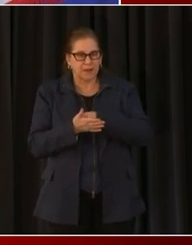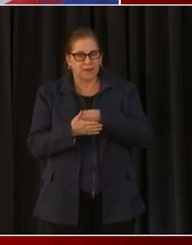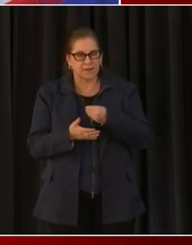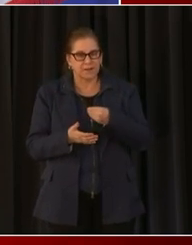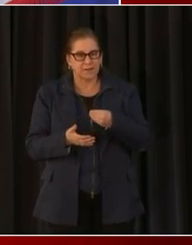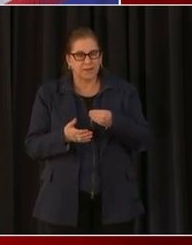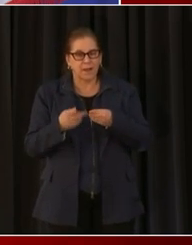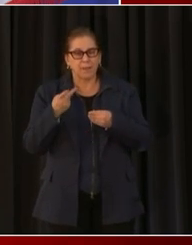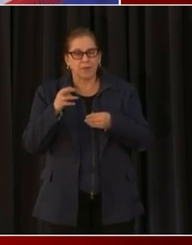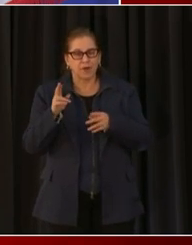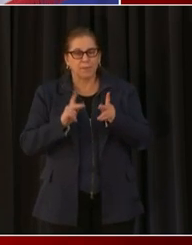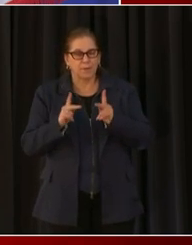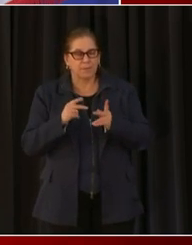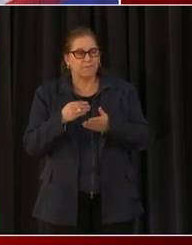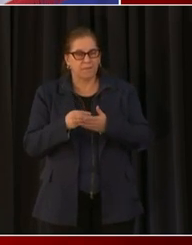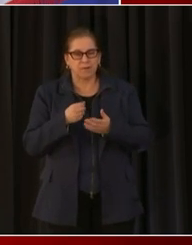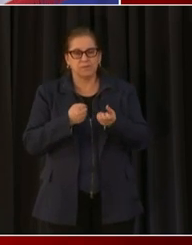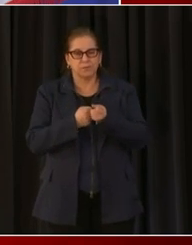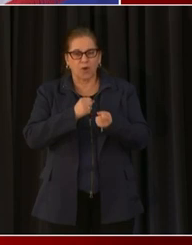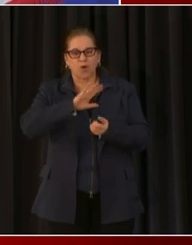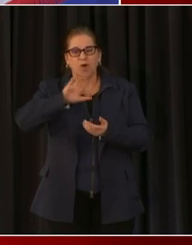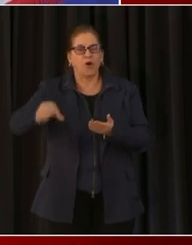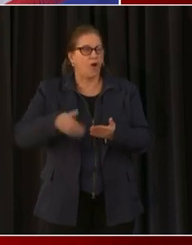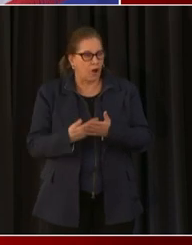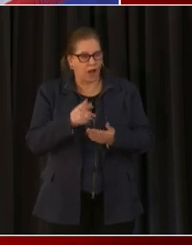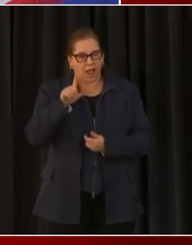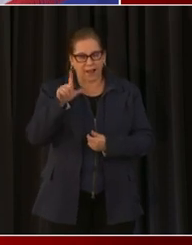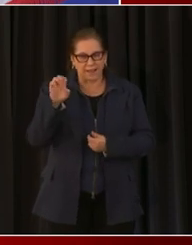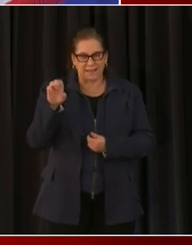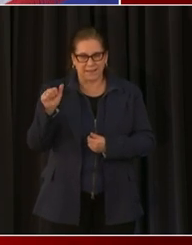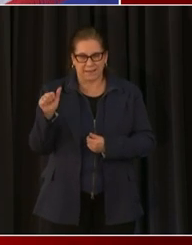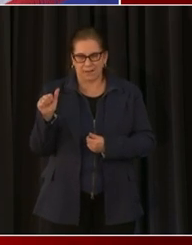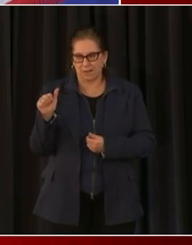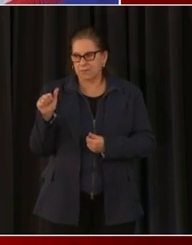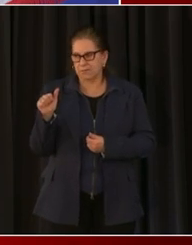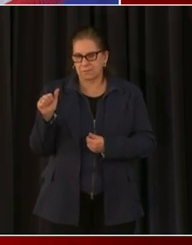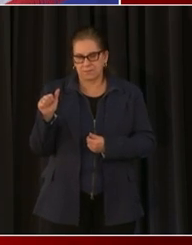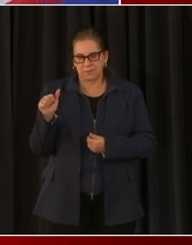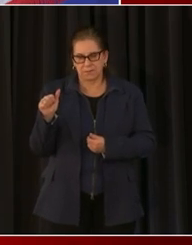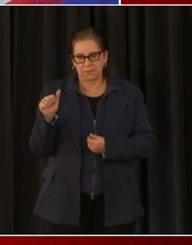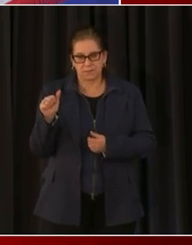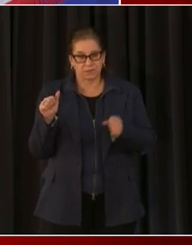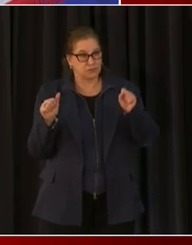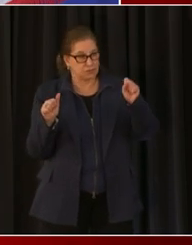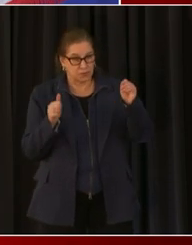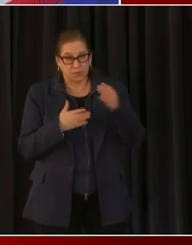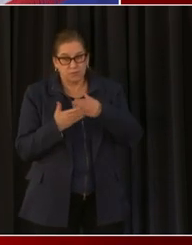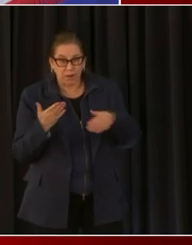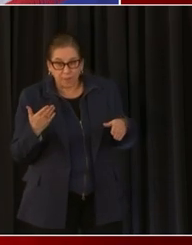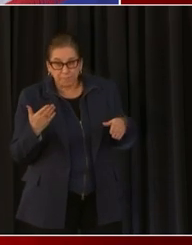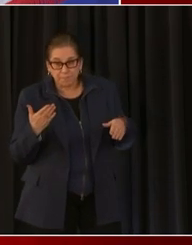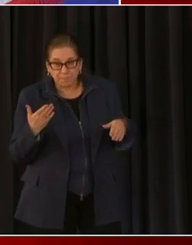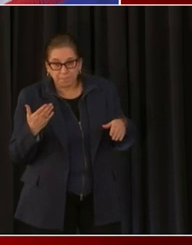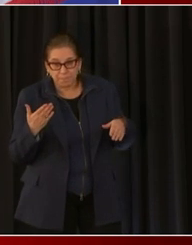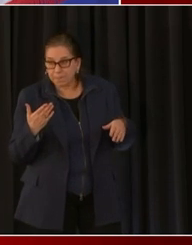pupil funding supports all LEAs Right. at the base, so Right. yes. Okay, so